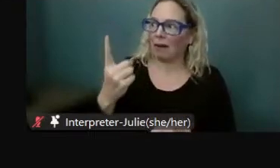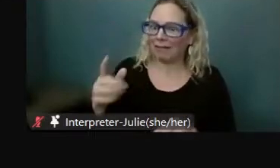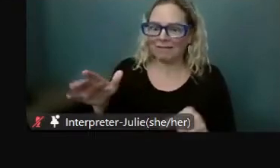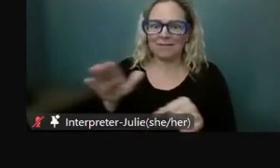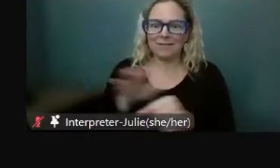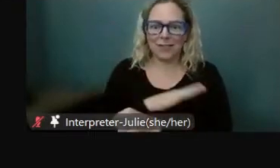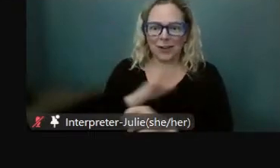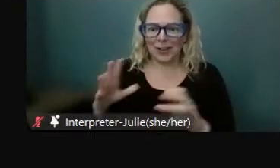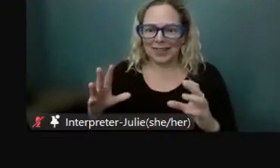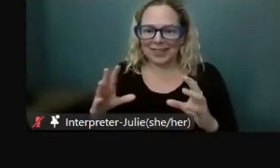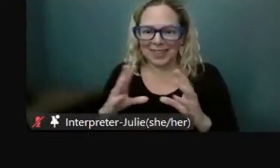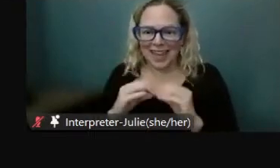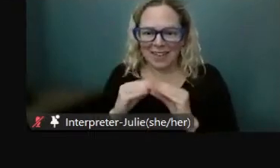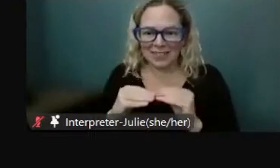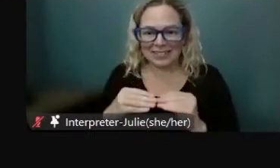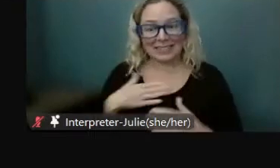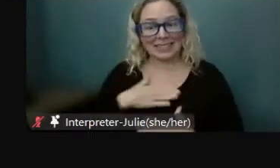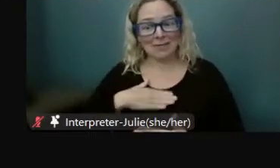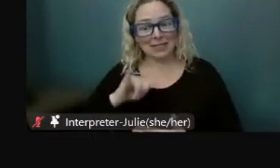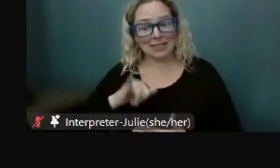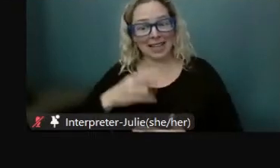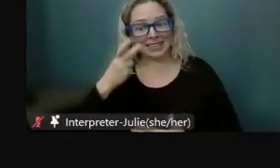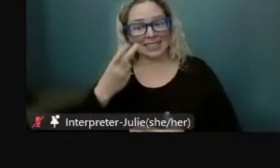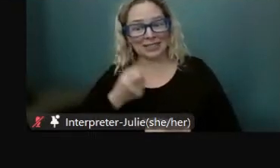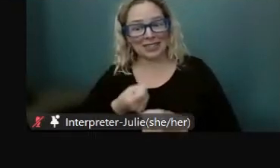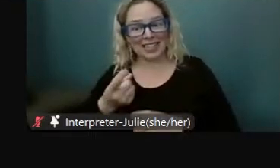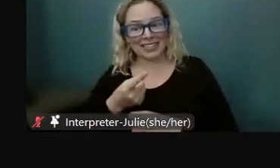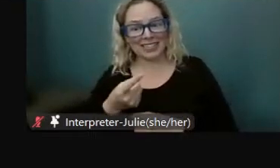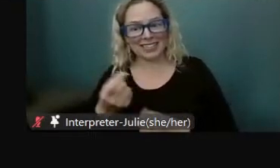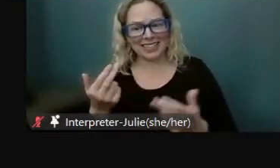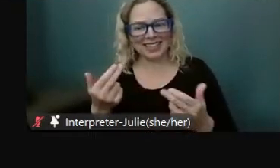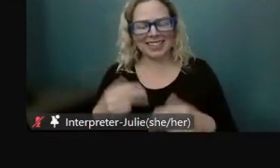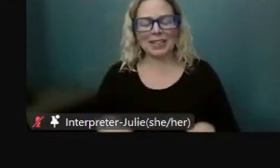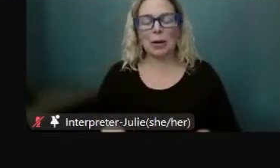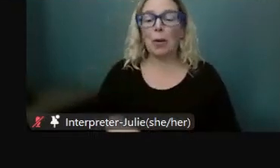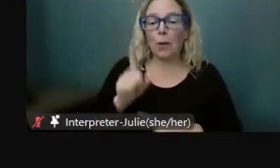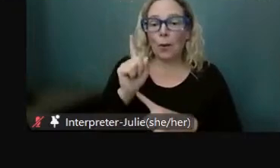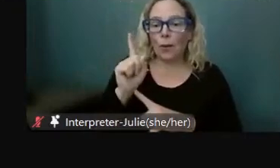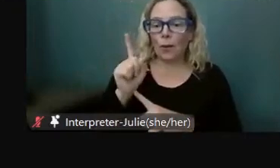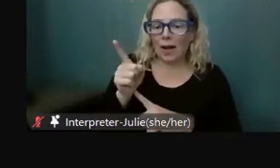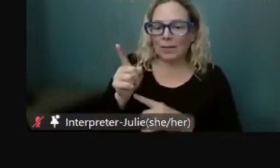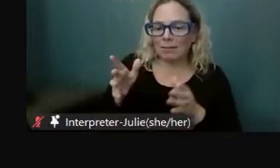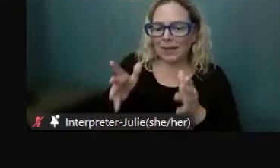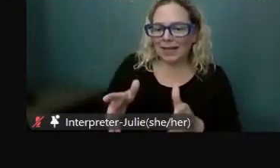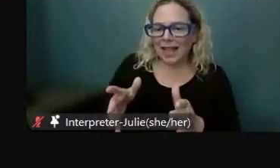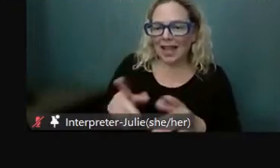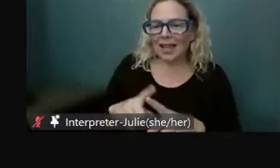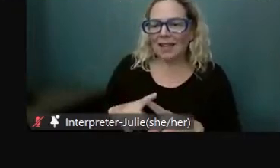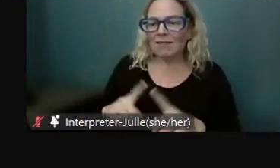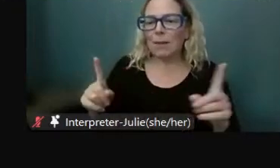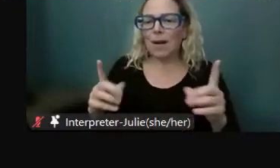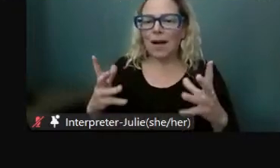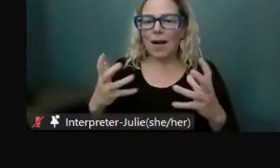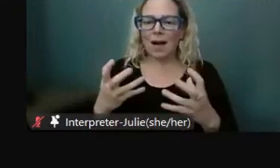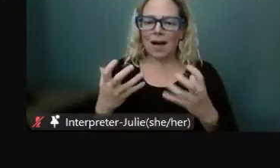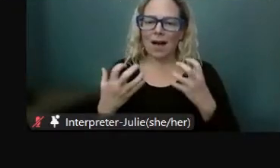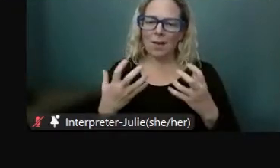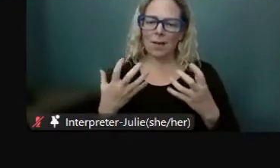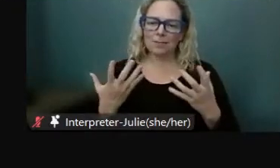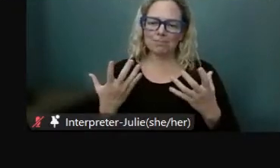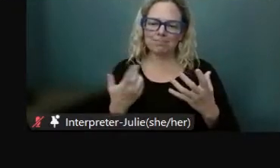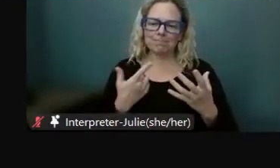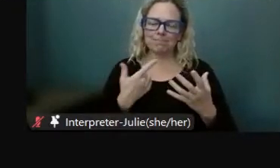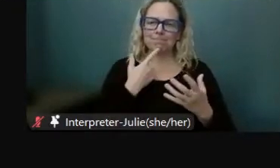you all here next year. We've only got 1 more minute, and I did want to address